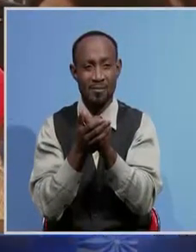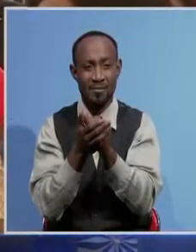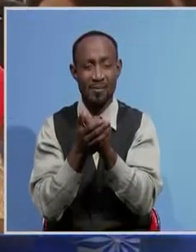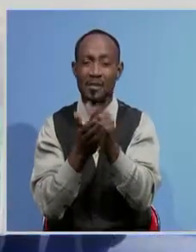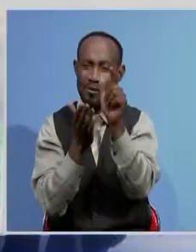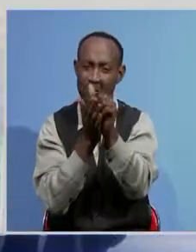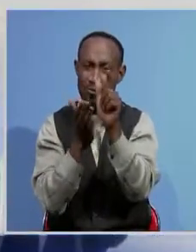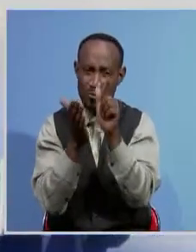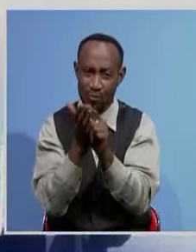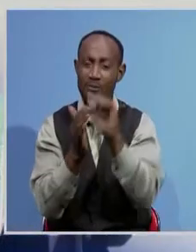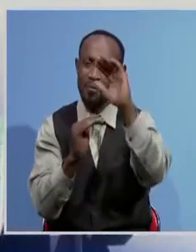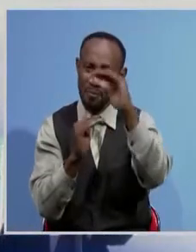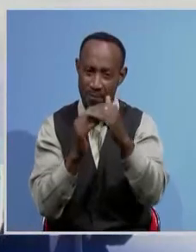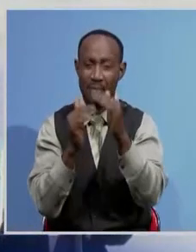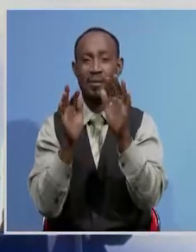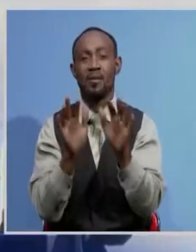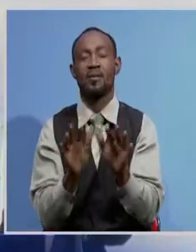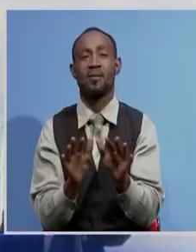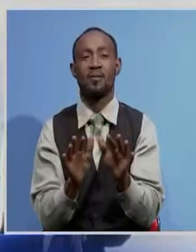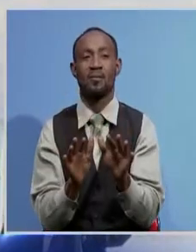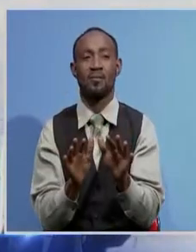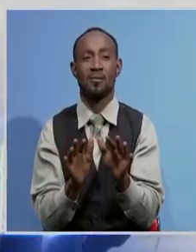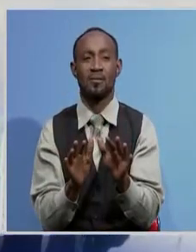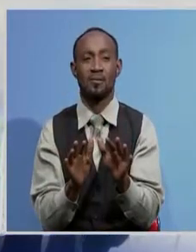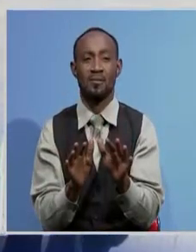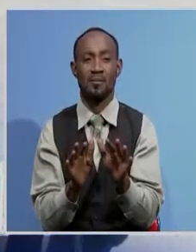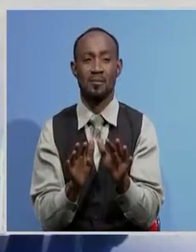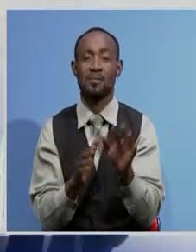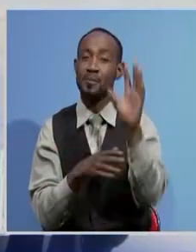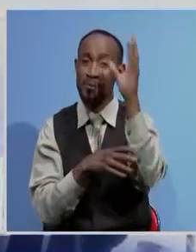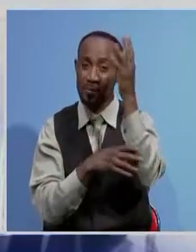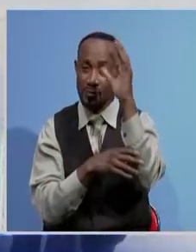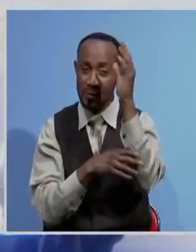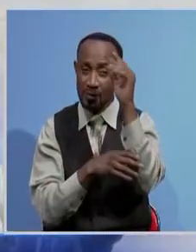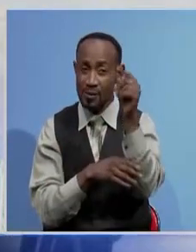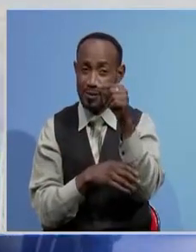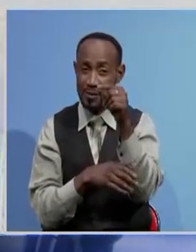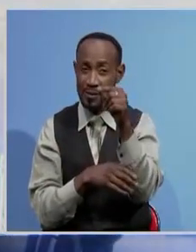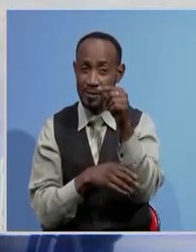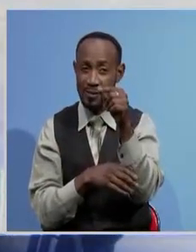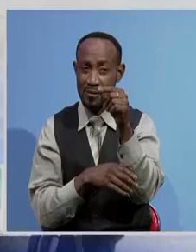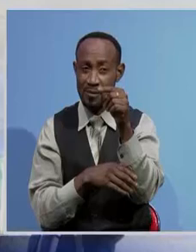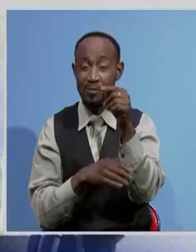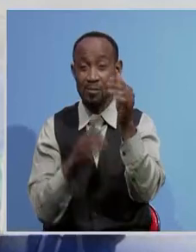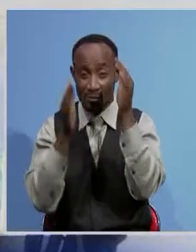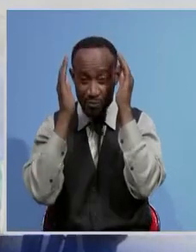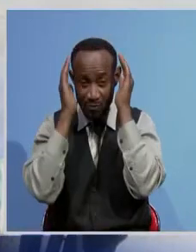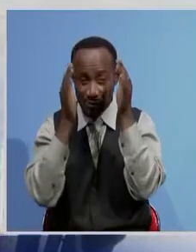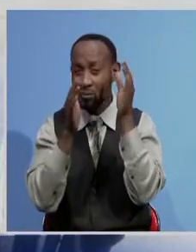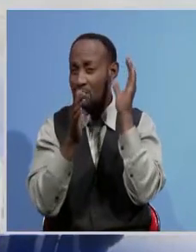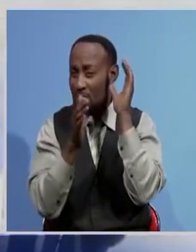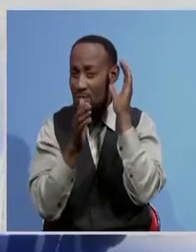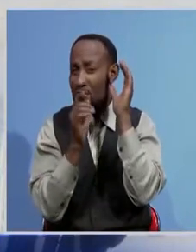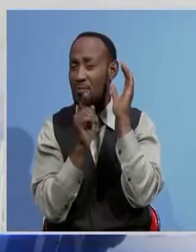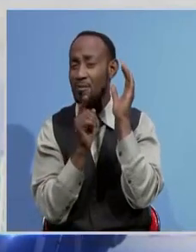the legalities come back to the forest. Kawenda Forest, Mumba Forest, we are looking at them very attentively, very, very,